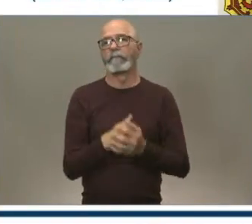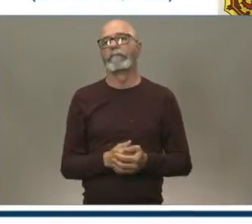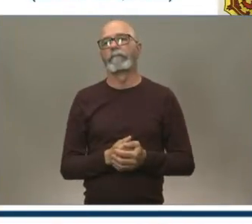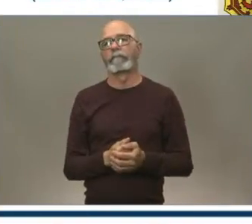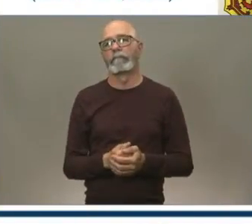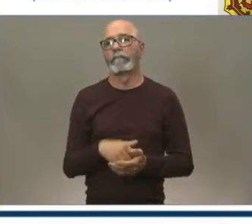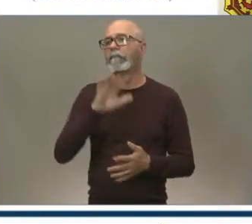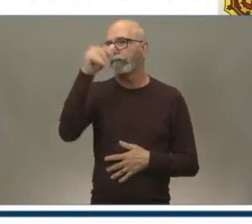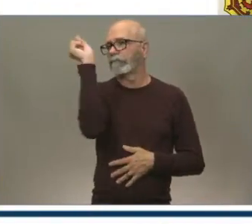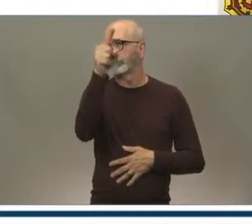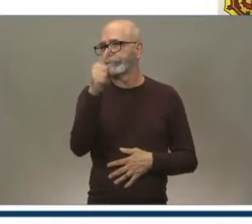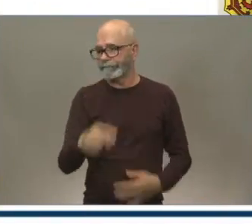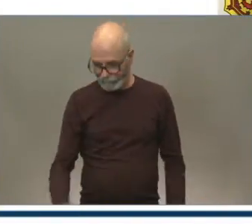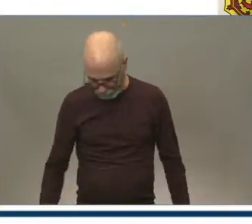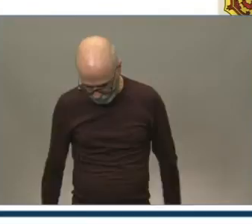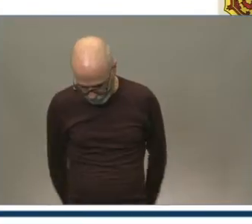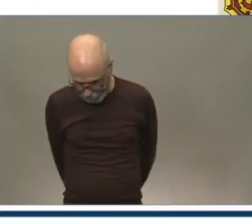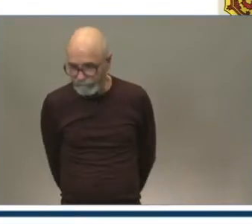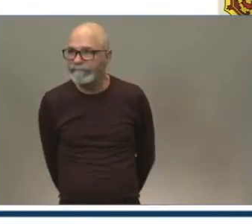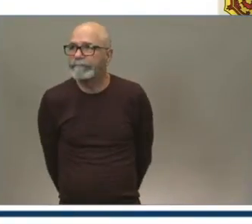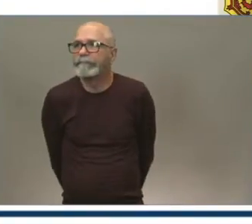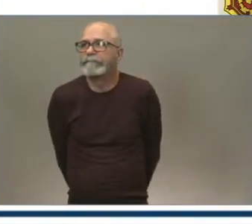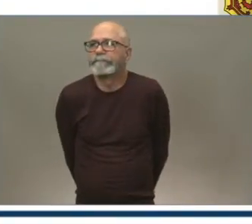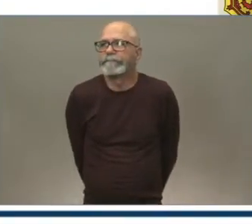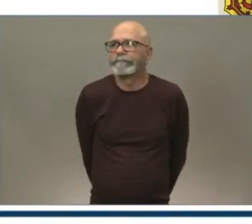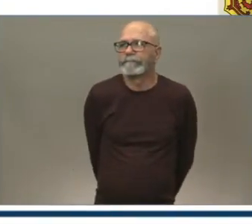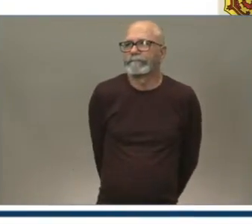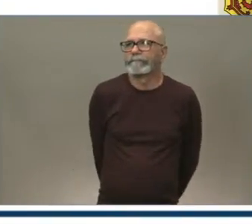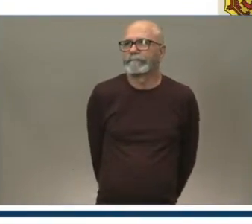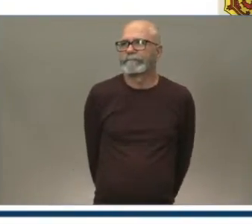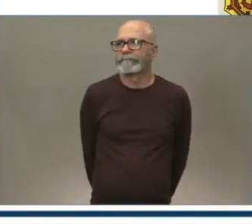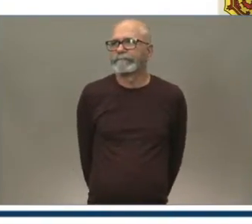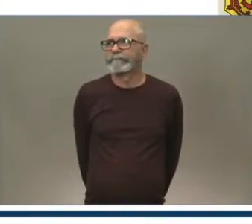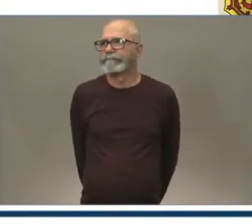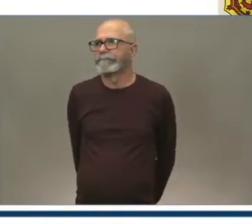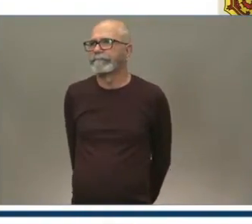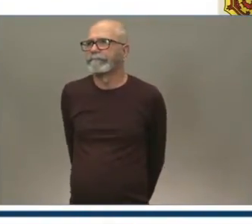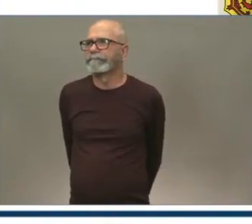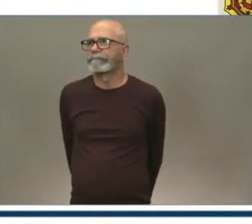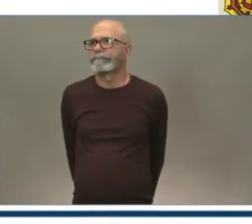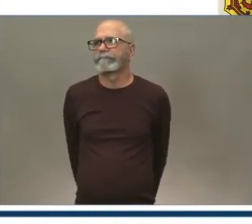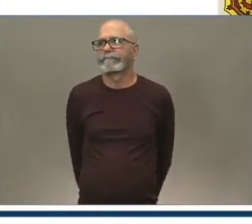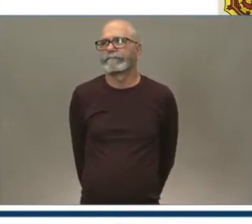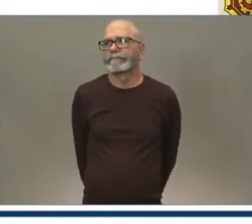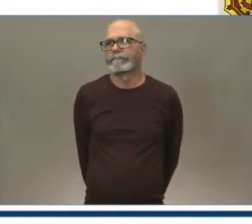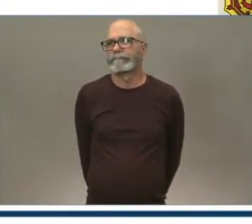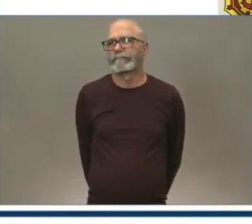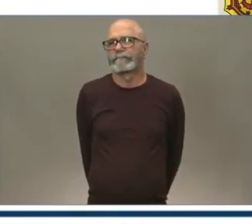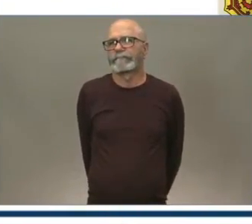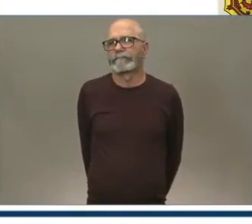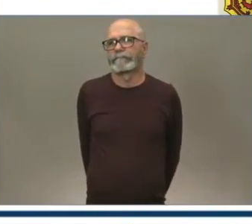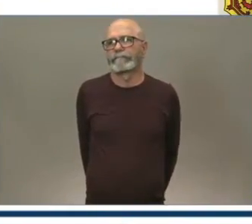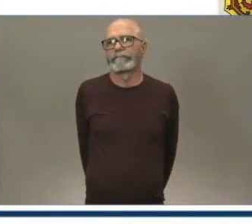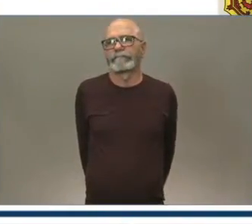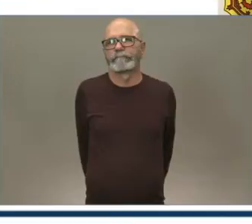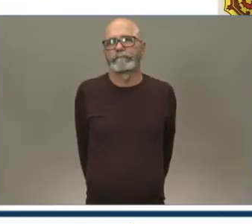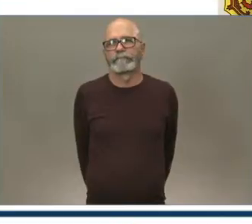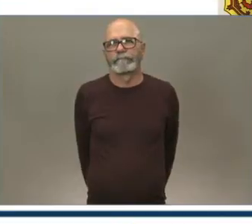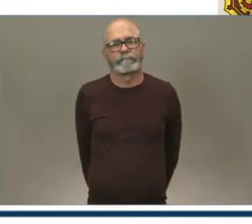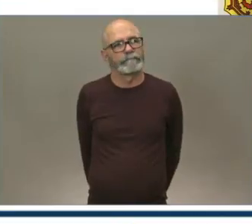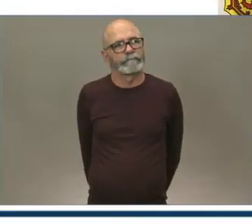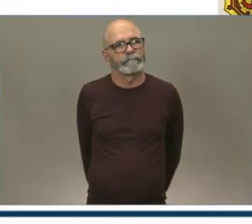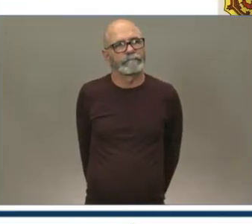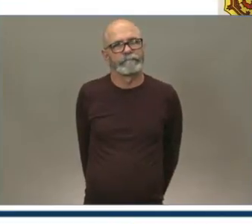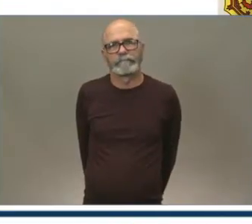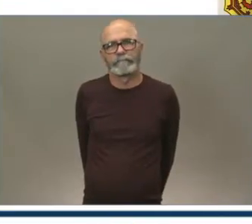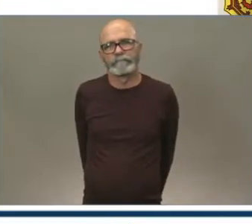has changed the water on the beans. Can you talk a little bit about, because we've gone through at least 2